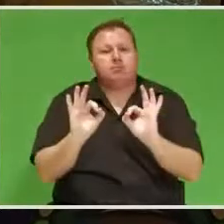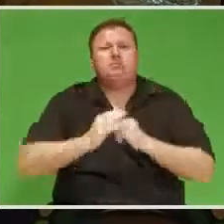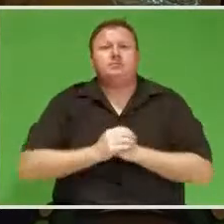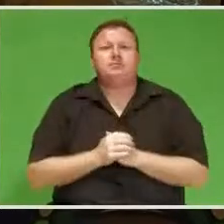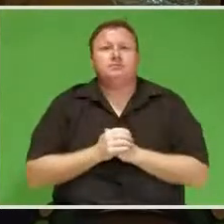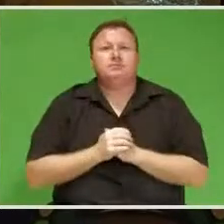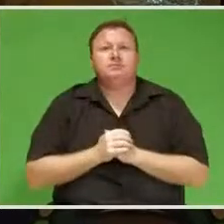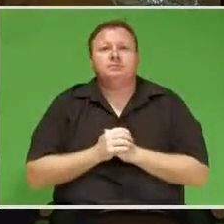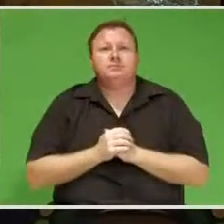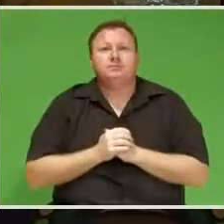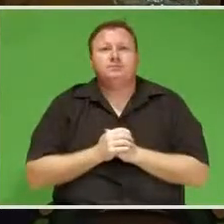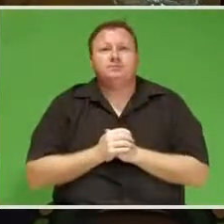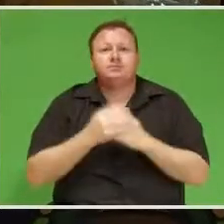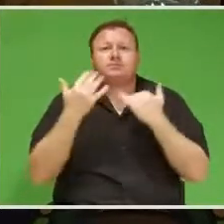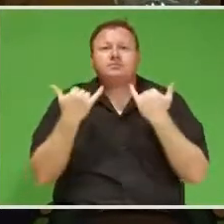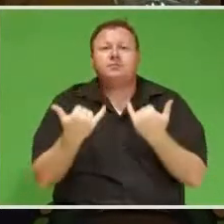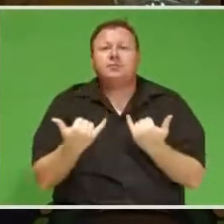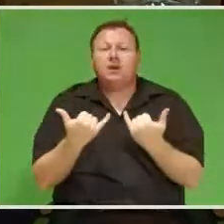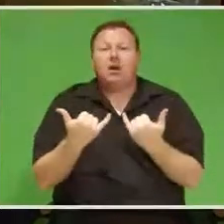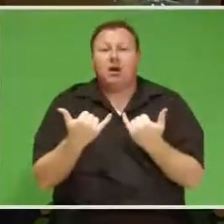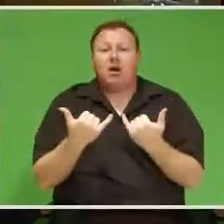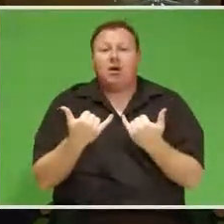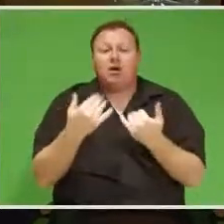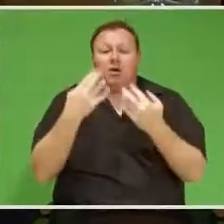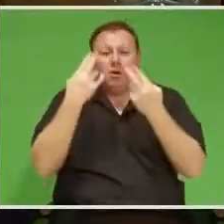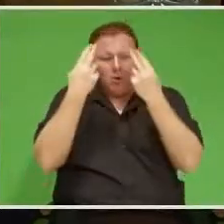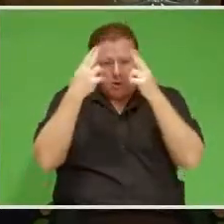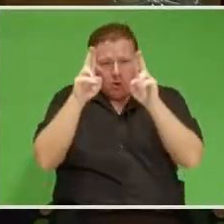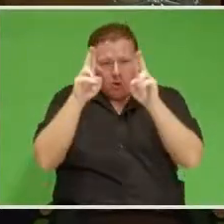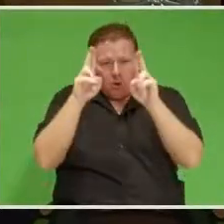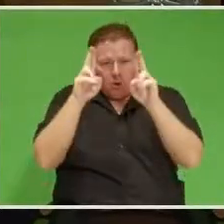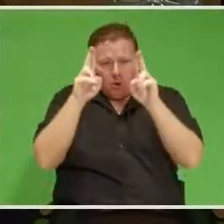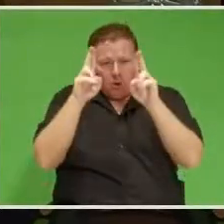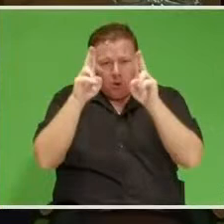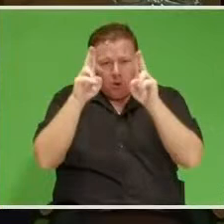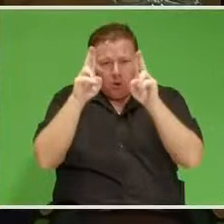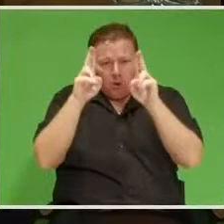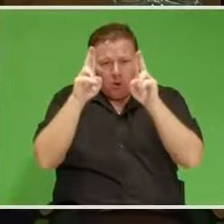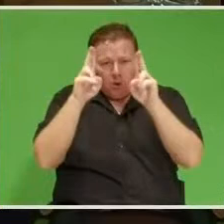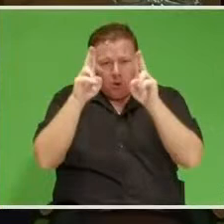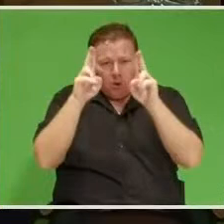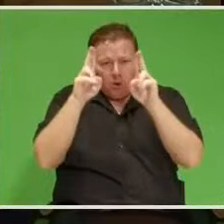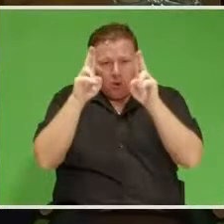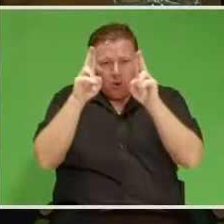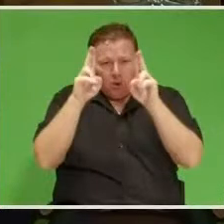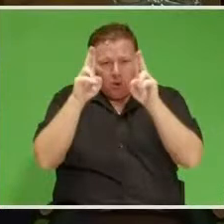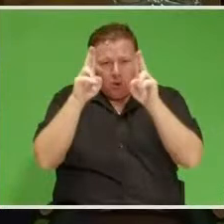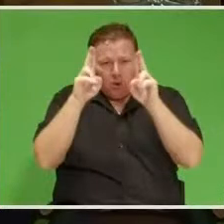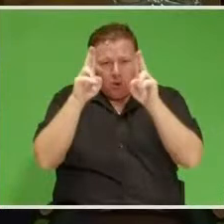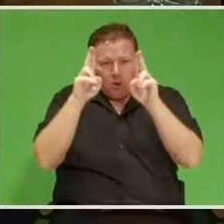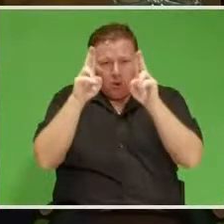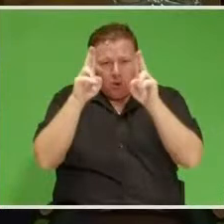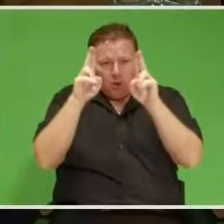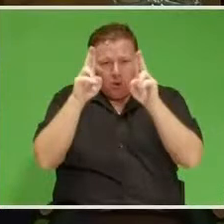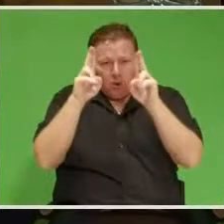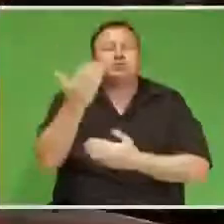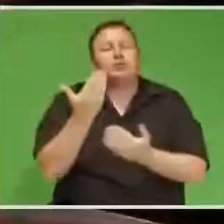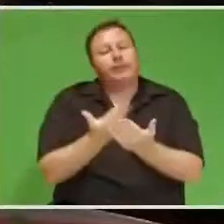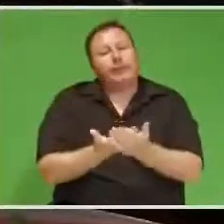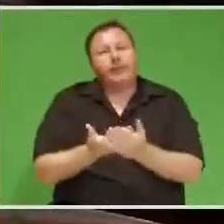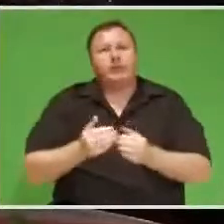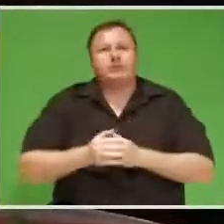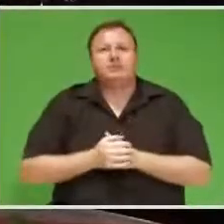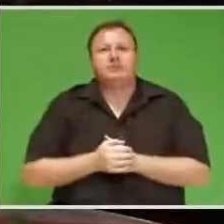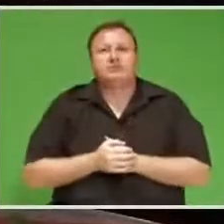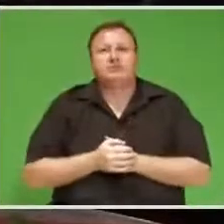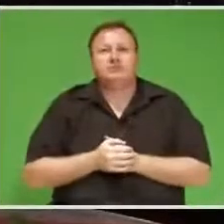I now call on the Honorable the President to address the joint sitting.